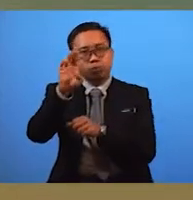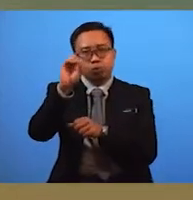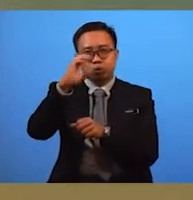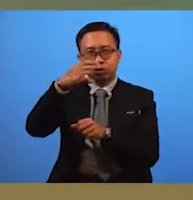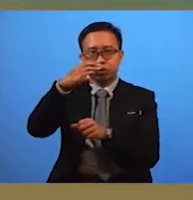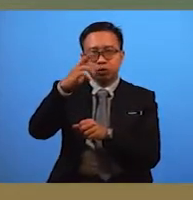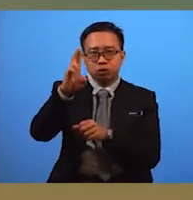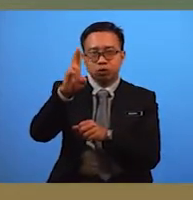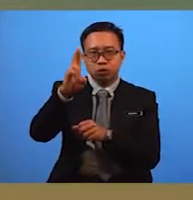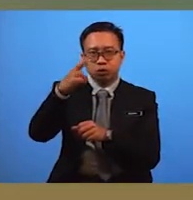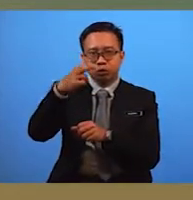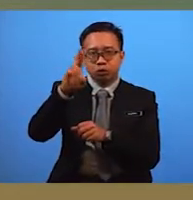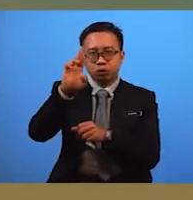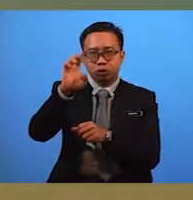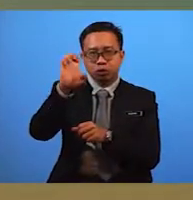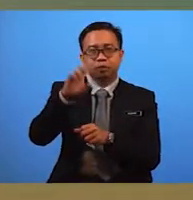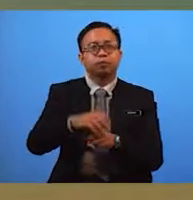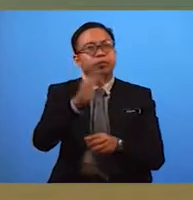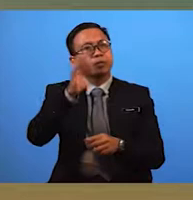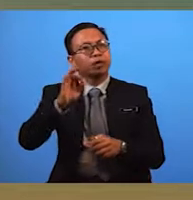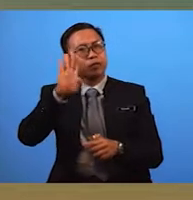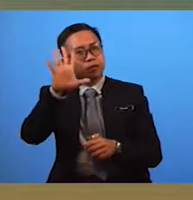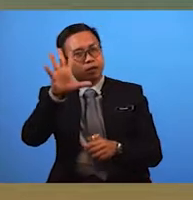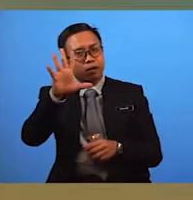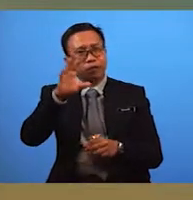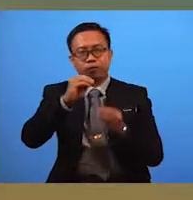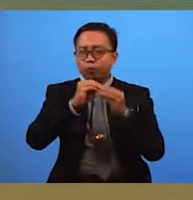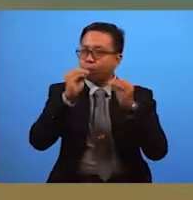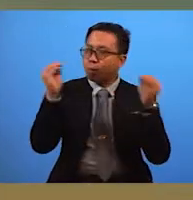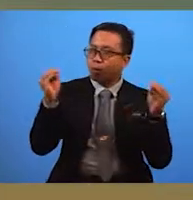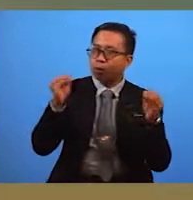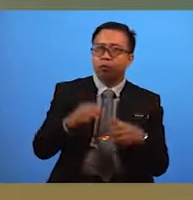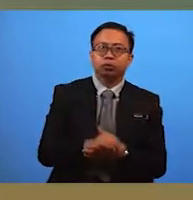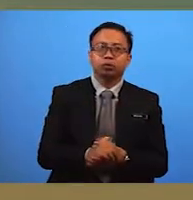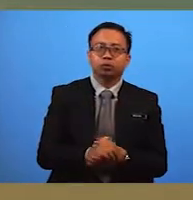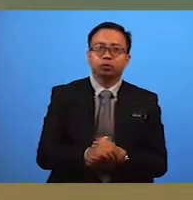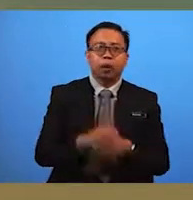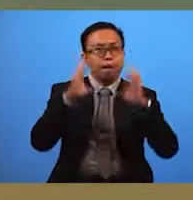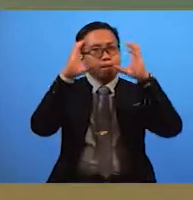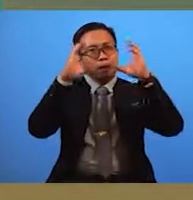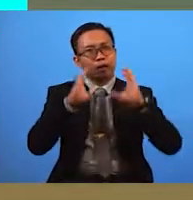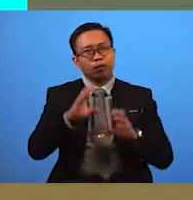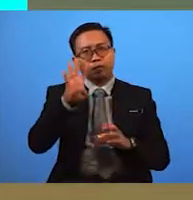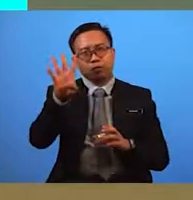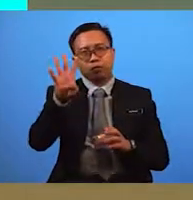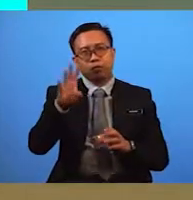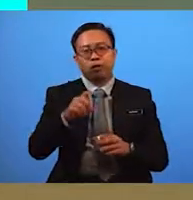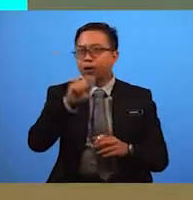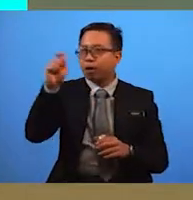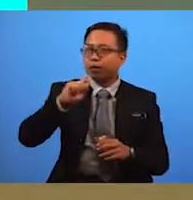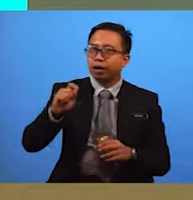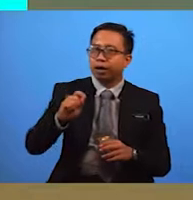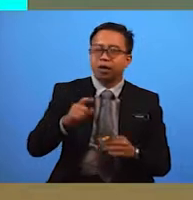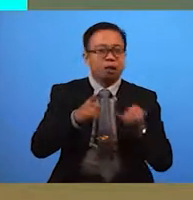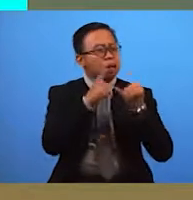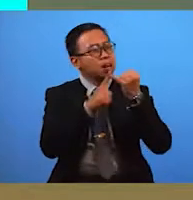3, write 5 more content points. And paragraph 4, write the